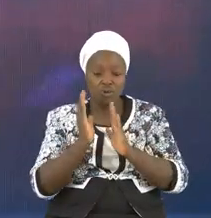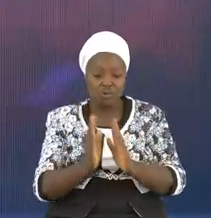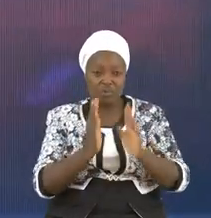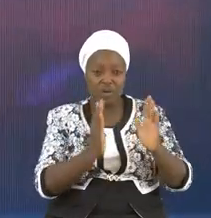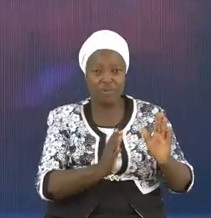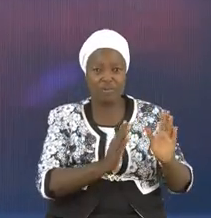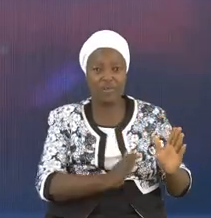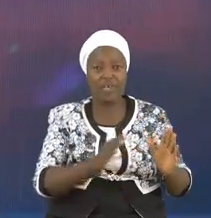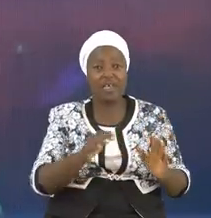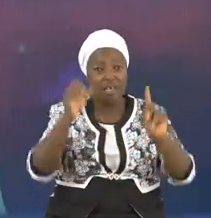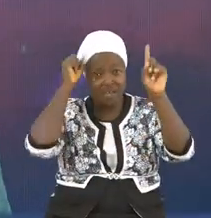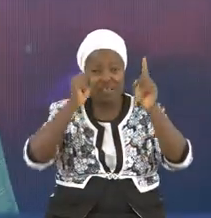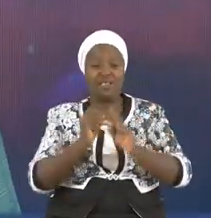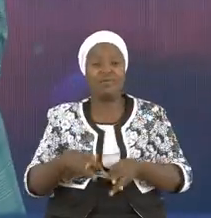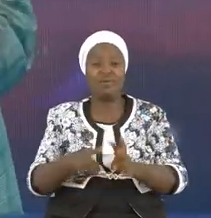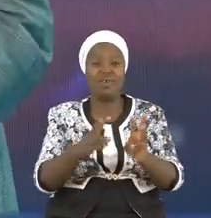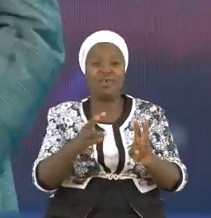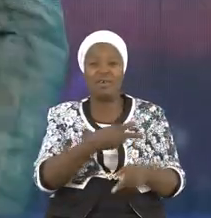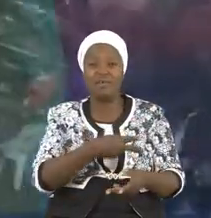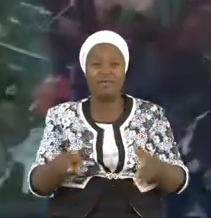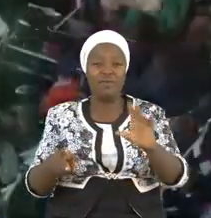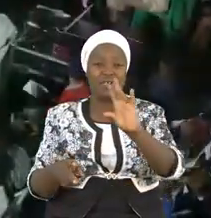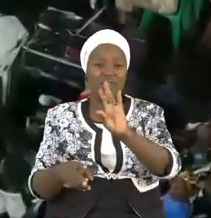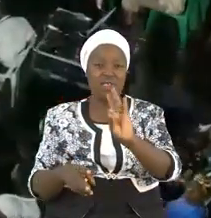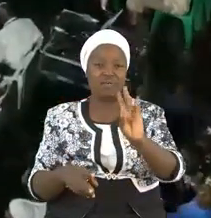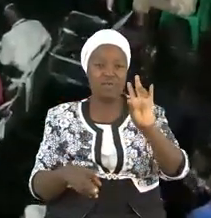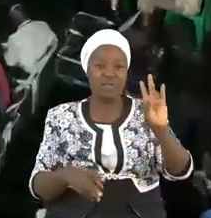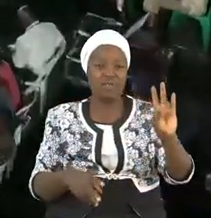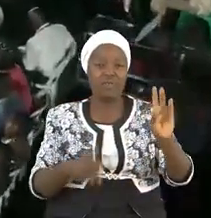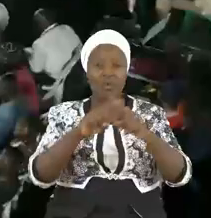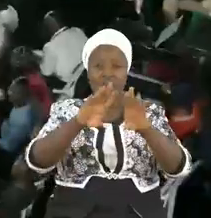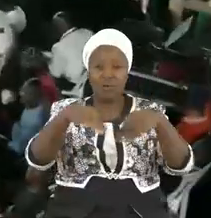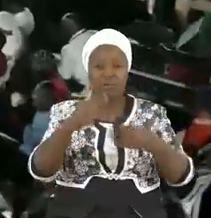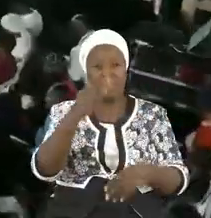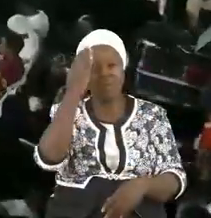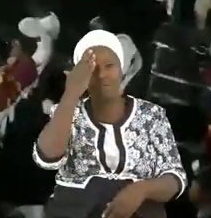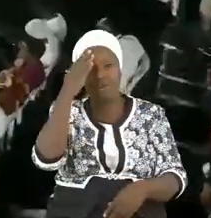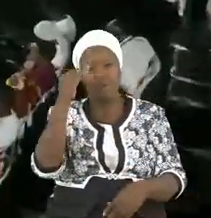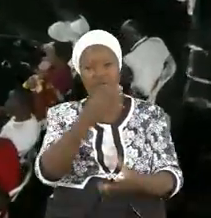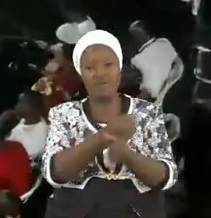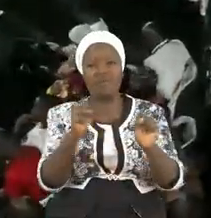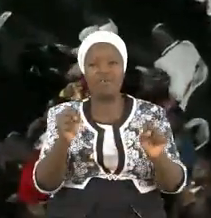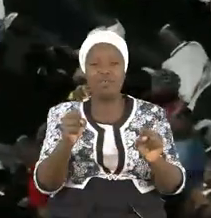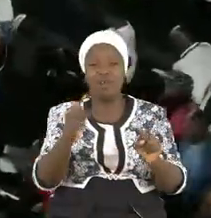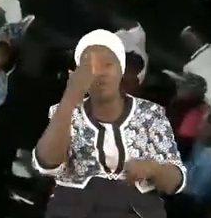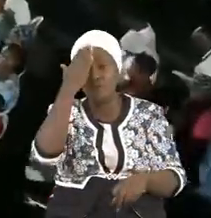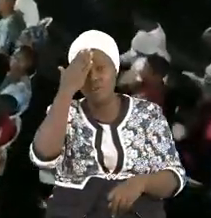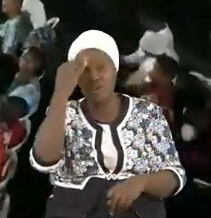ways." Verse 77, to give the knowledge of salvation, knowledge of